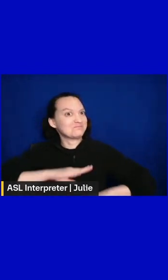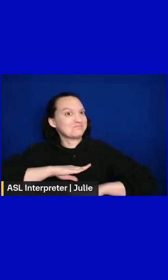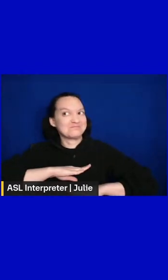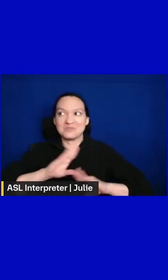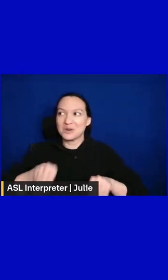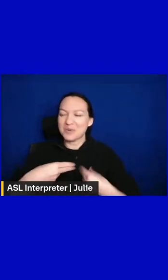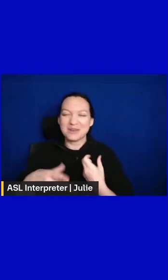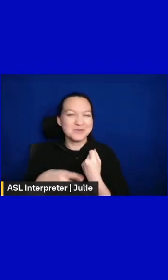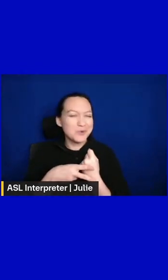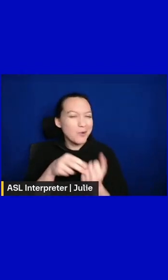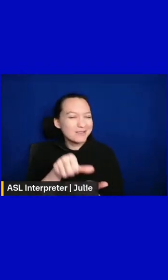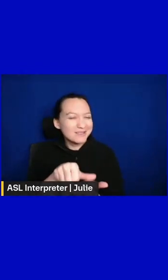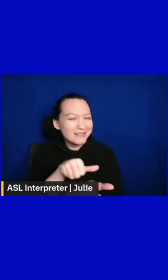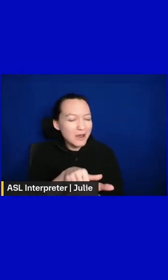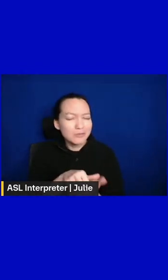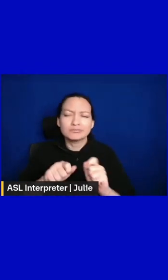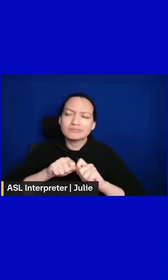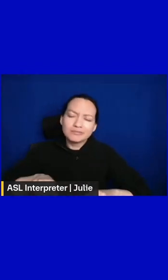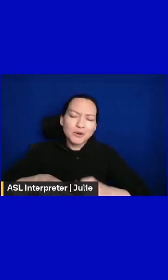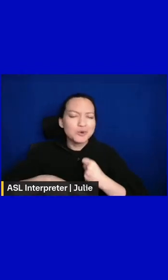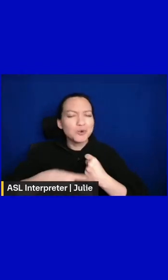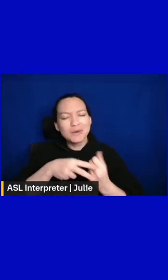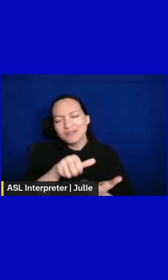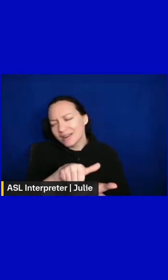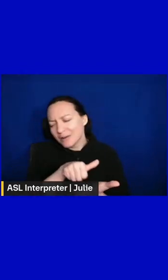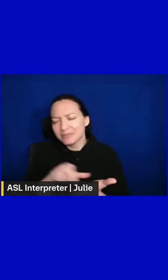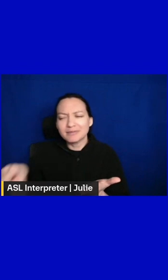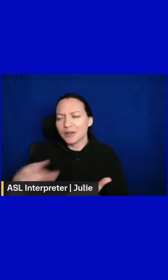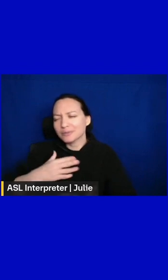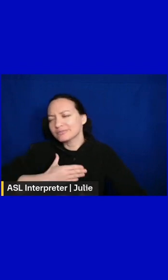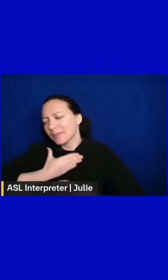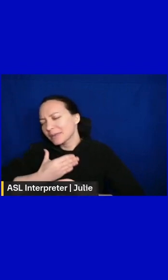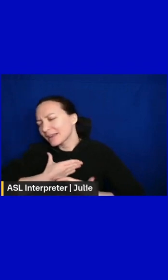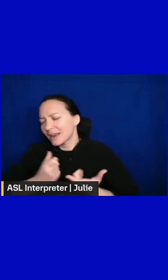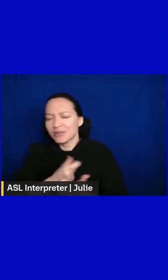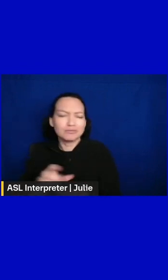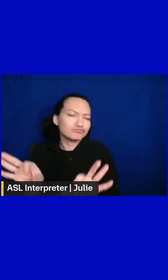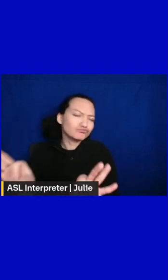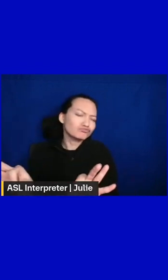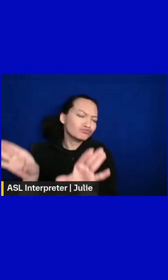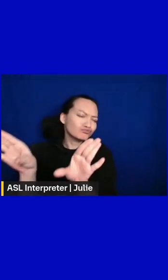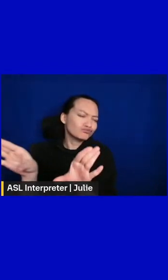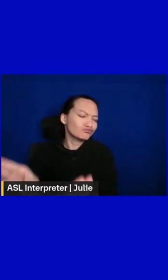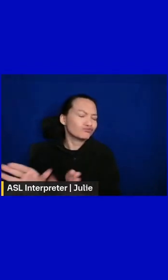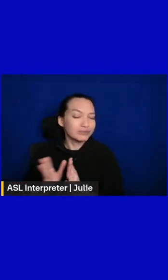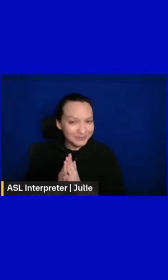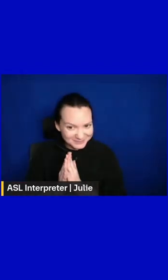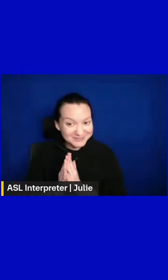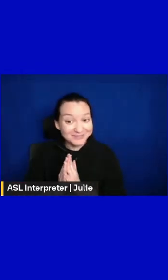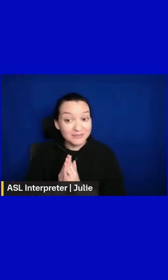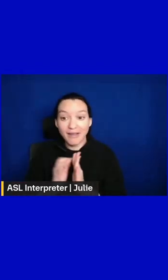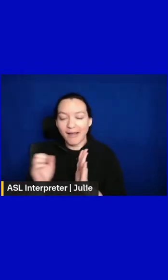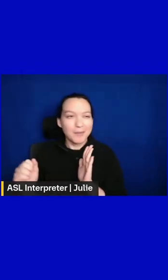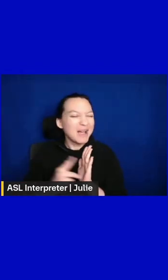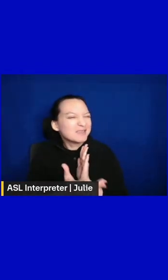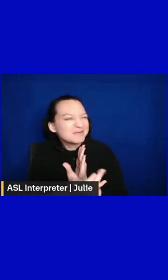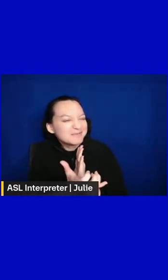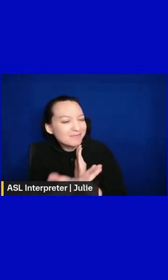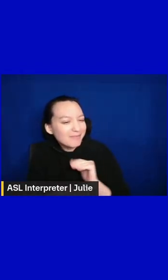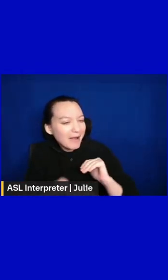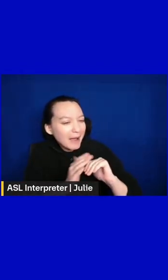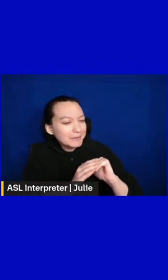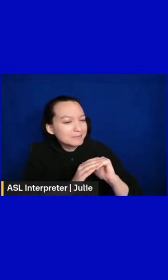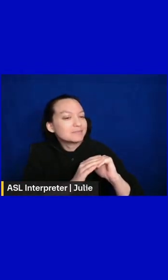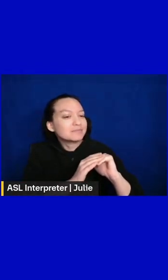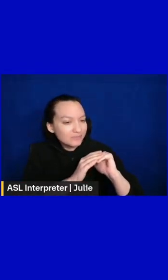storage account module. They can deploy storage accounts. They're happy. All things are wonderful. They come back and would like to add some